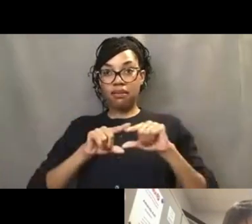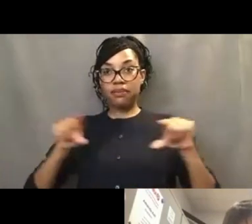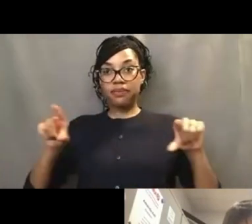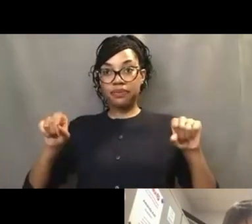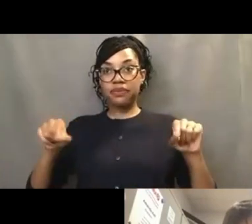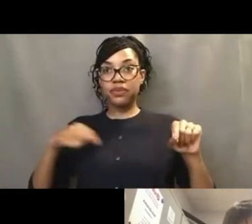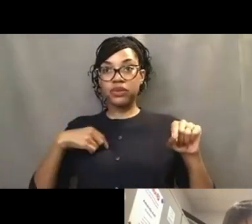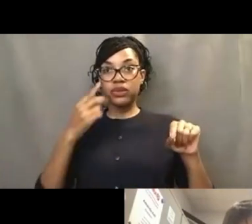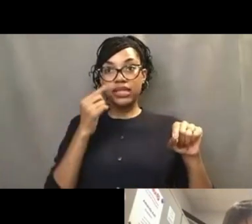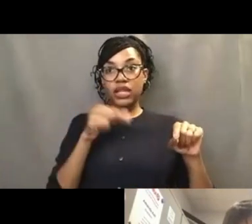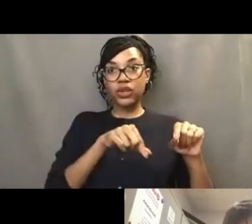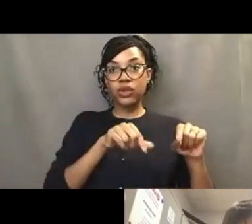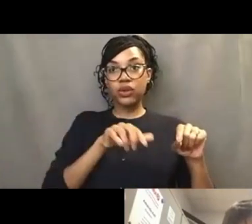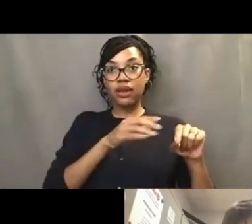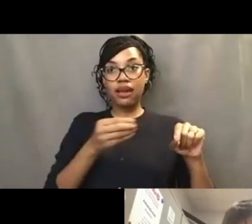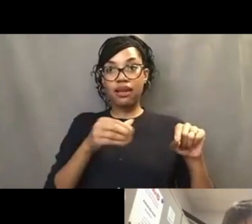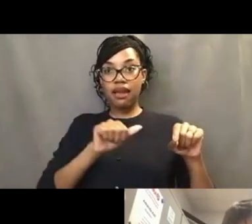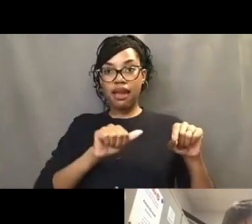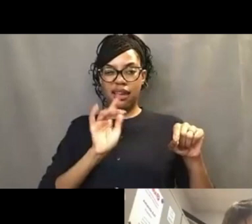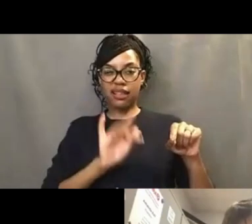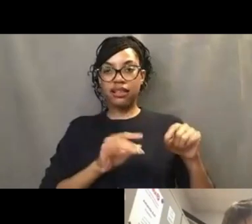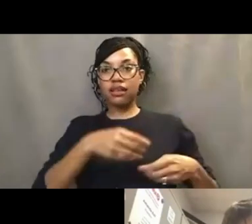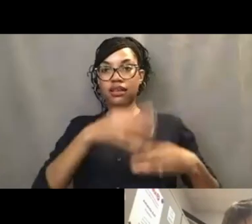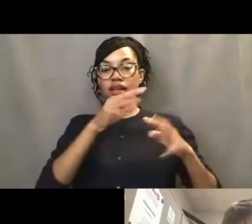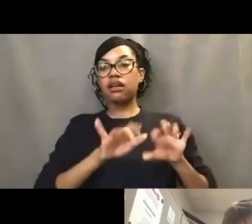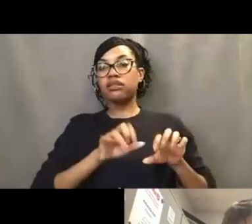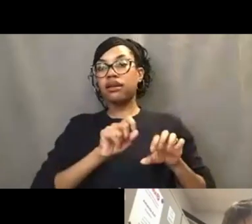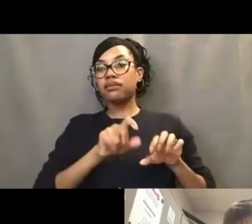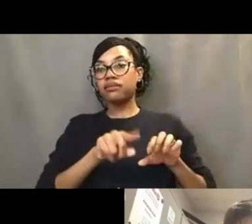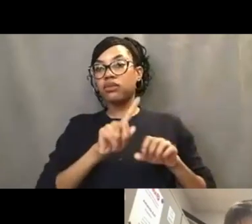questions as they come up during our discussion.